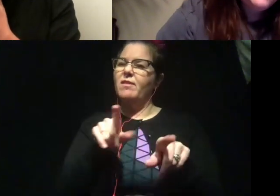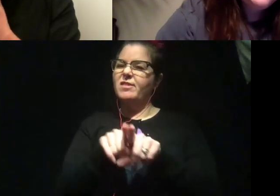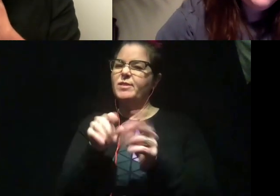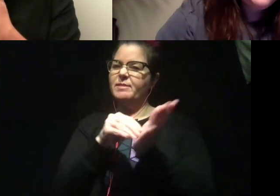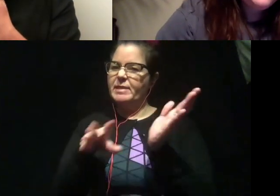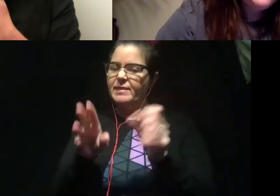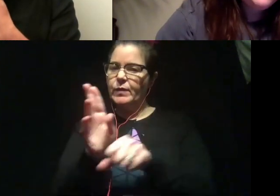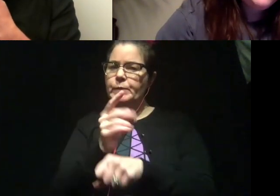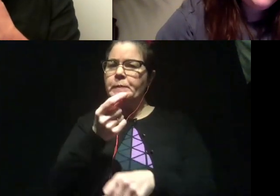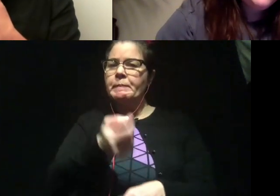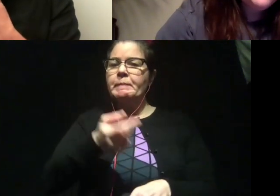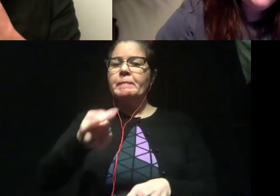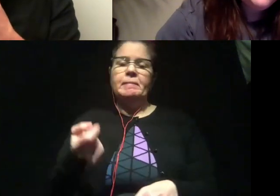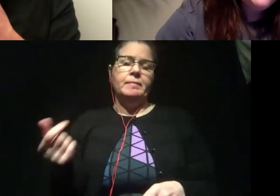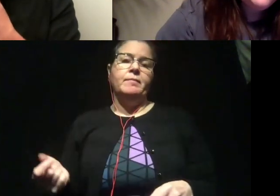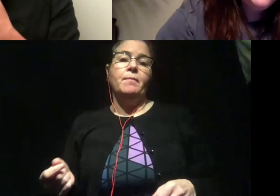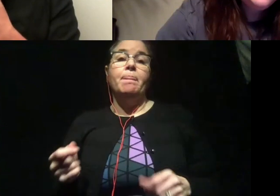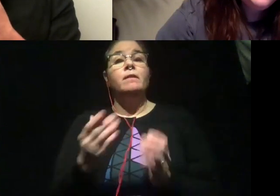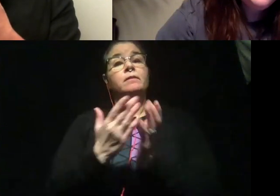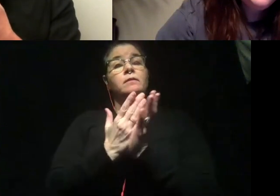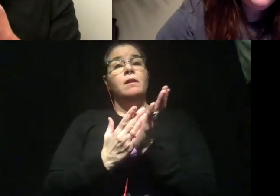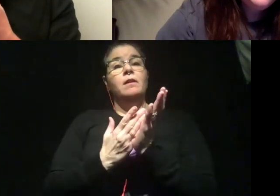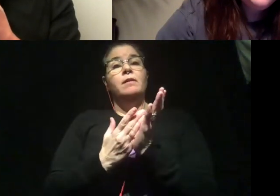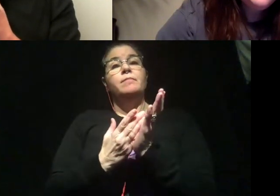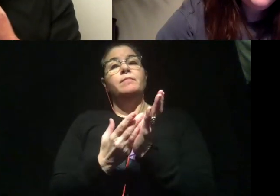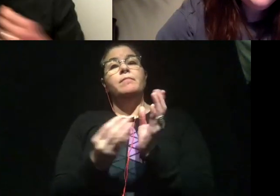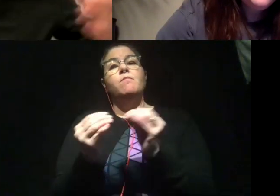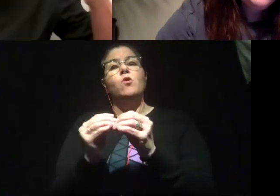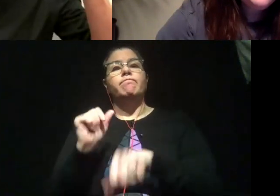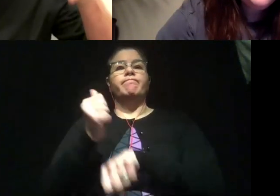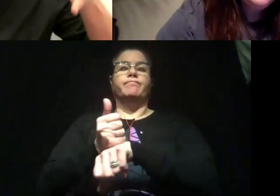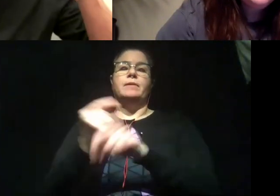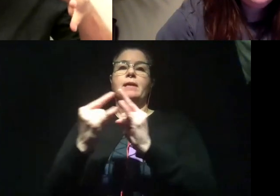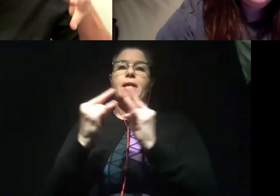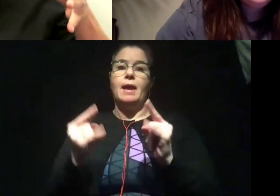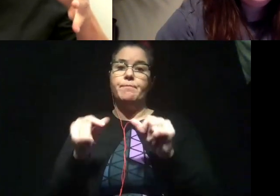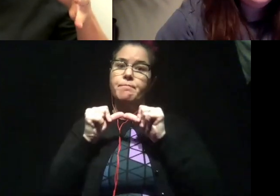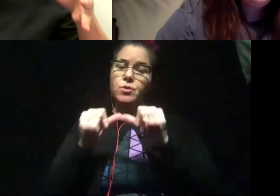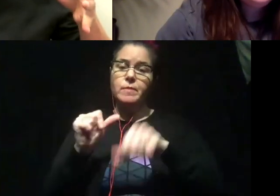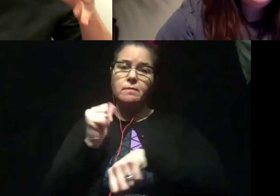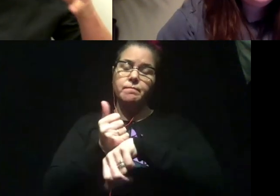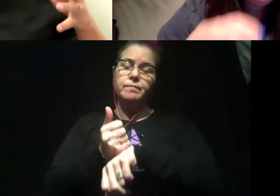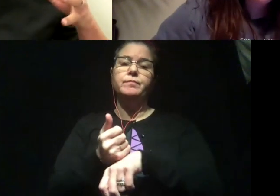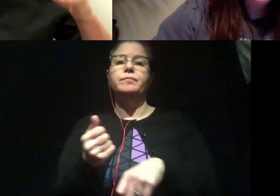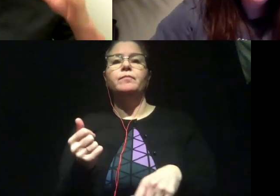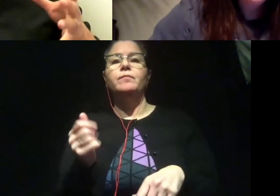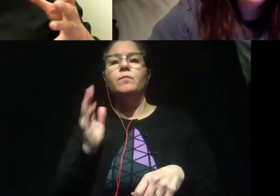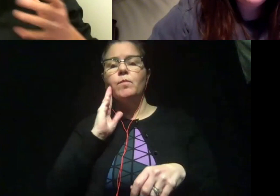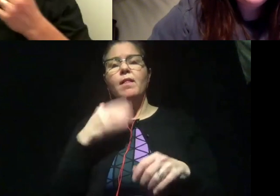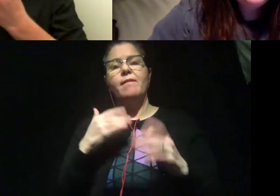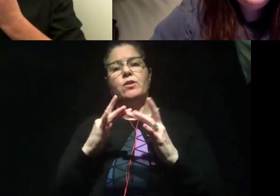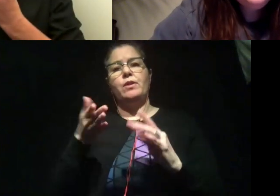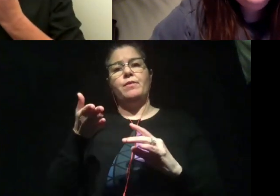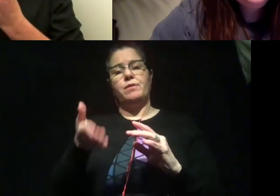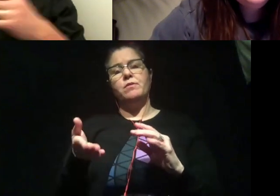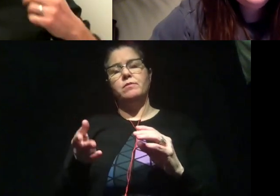very much. In some more established camps where they have like a permanent base, they'll have internet there. They